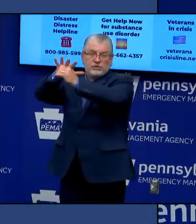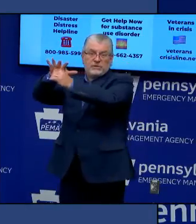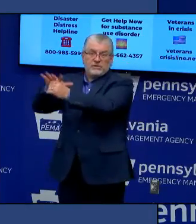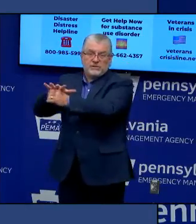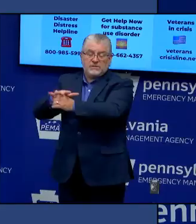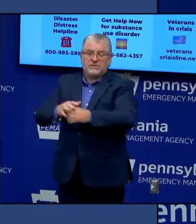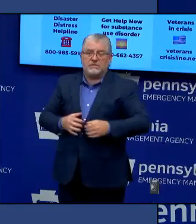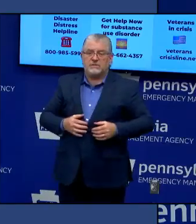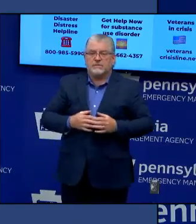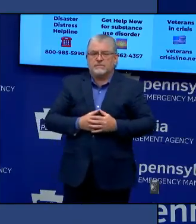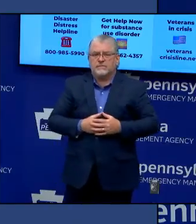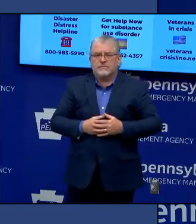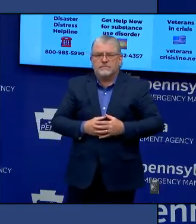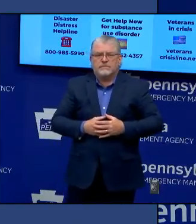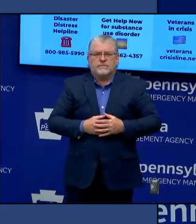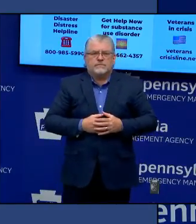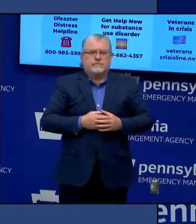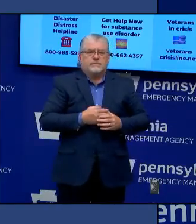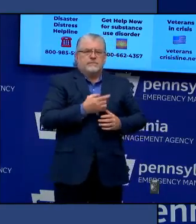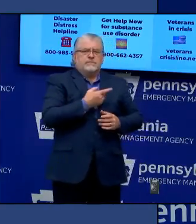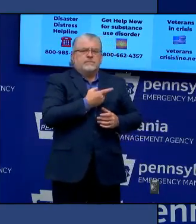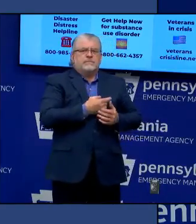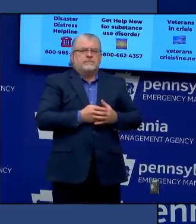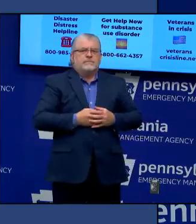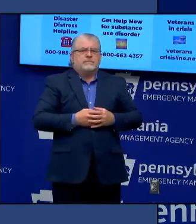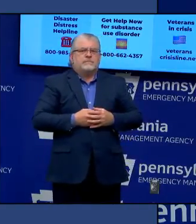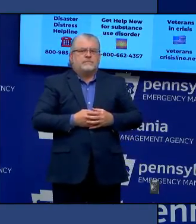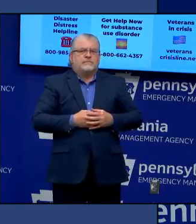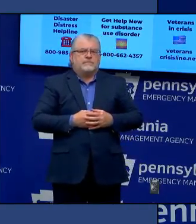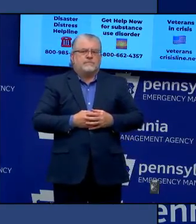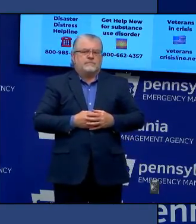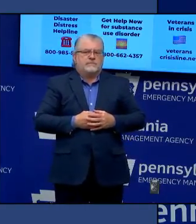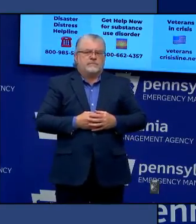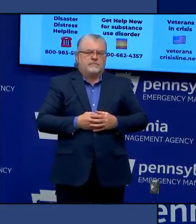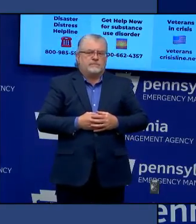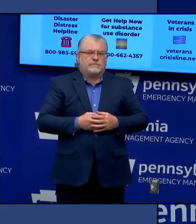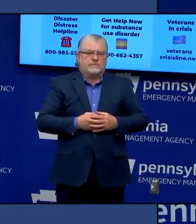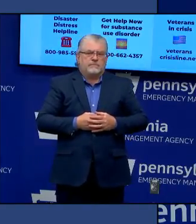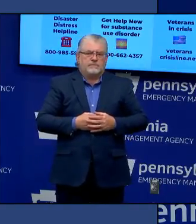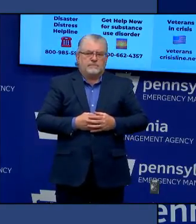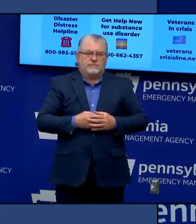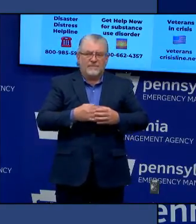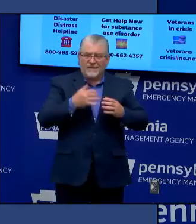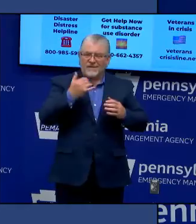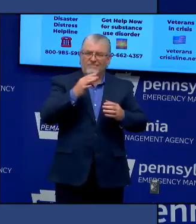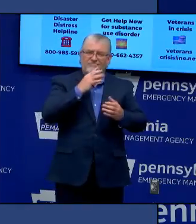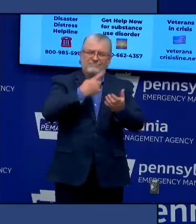yesterday's report, and then how many occurred during which weeks the reconciliation covers? Additionally, can you